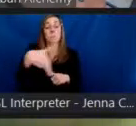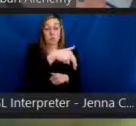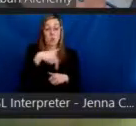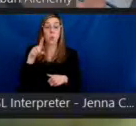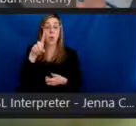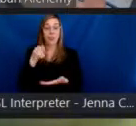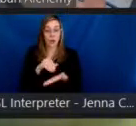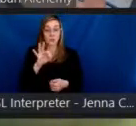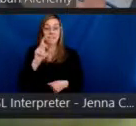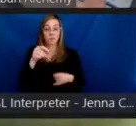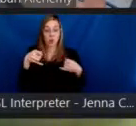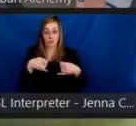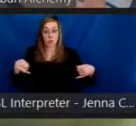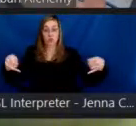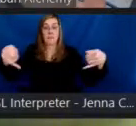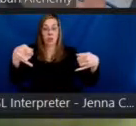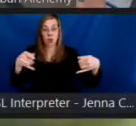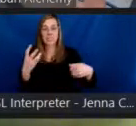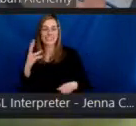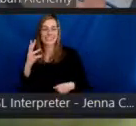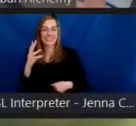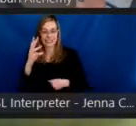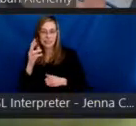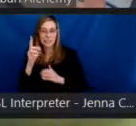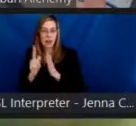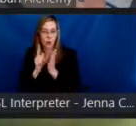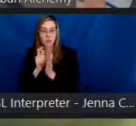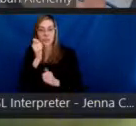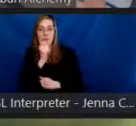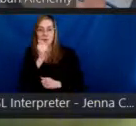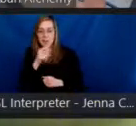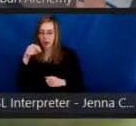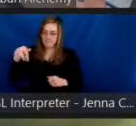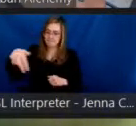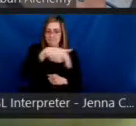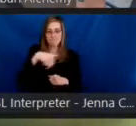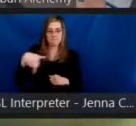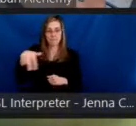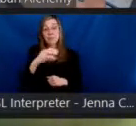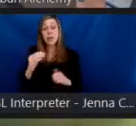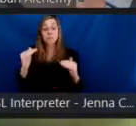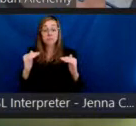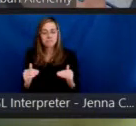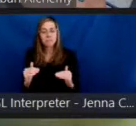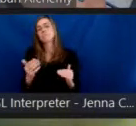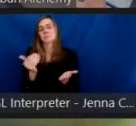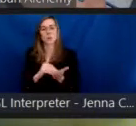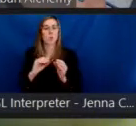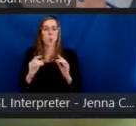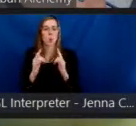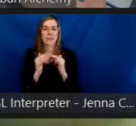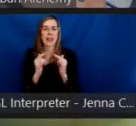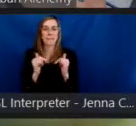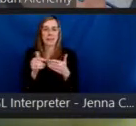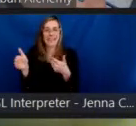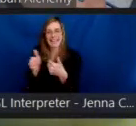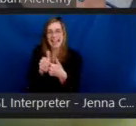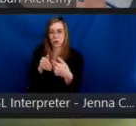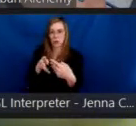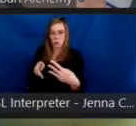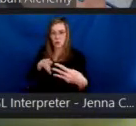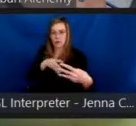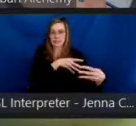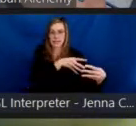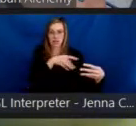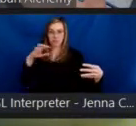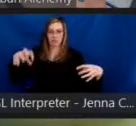be no camping within 1,000 feet along the perimeter of the site. The next steps in this process, we